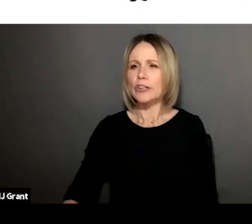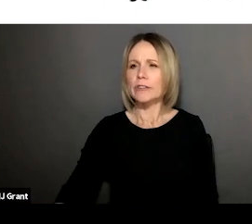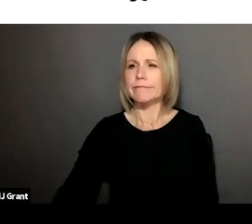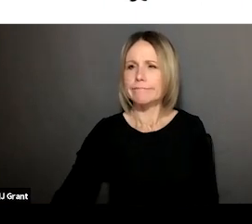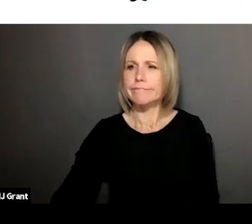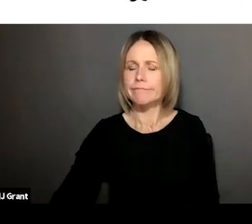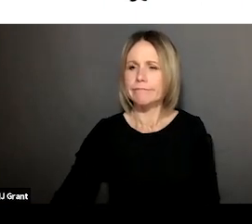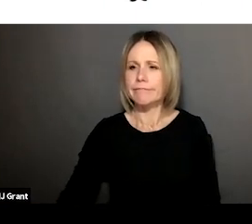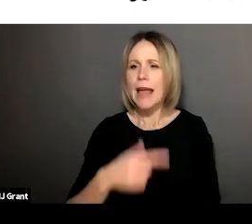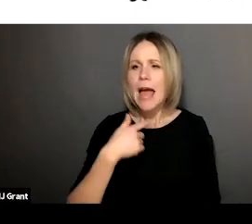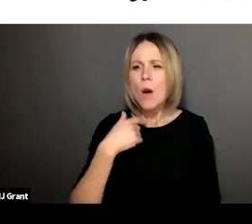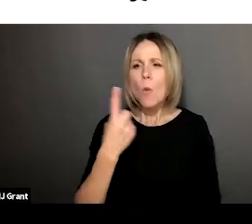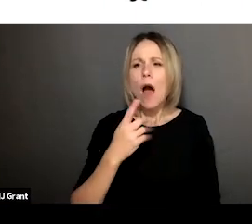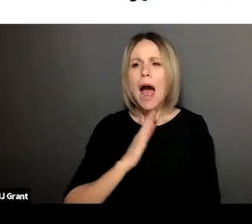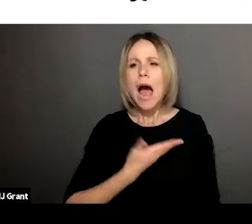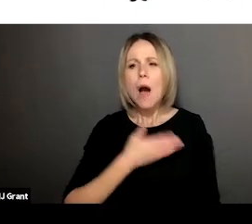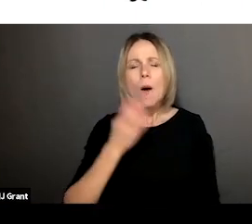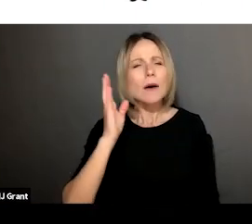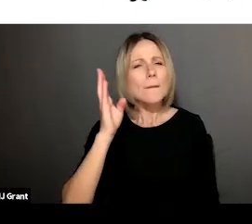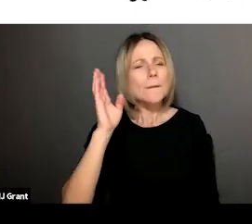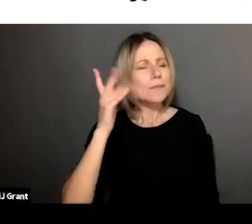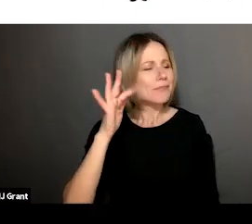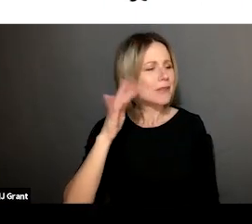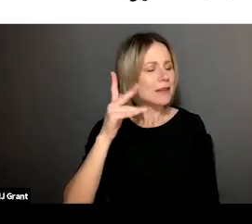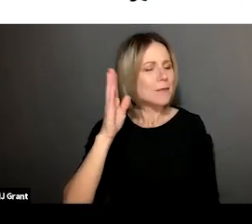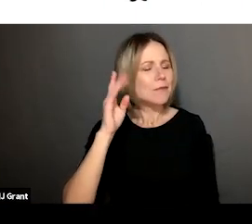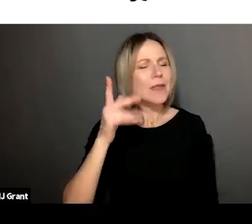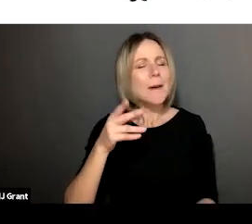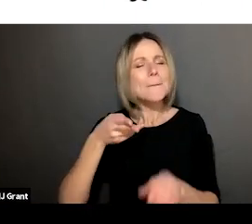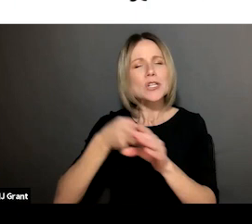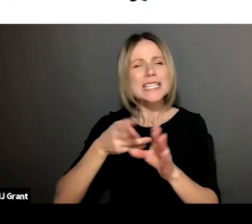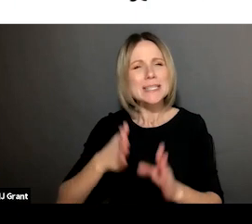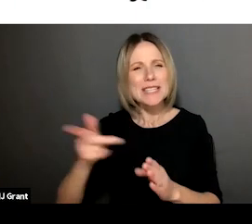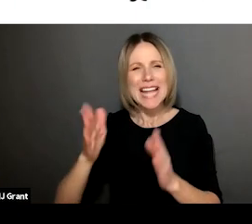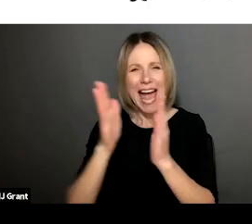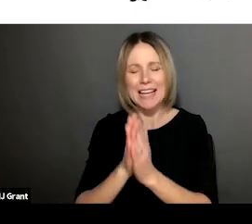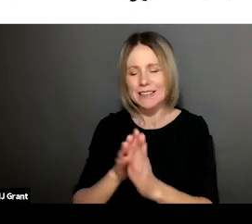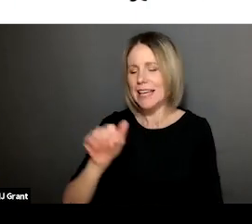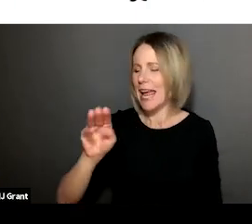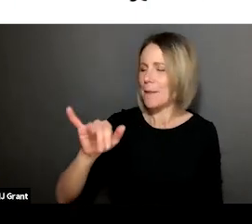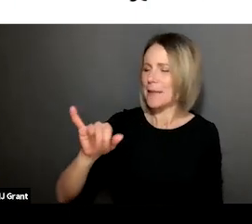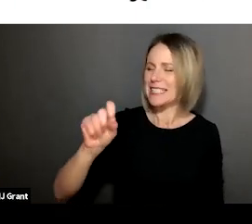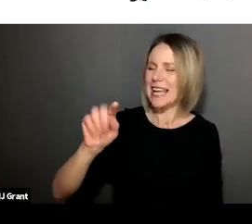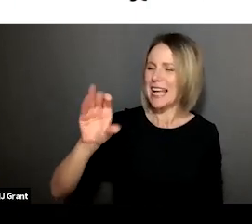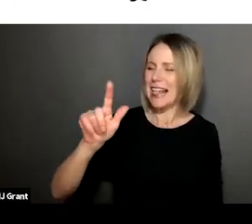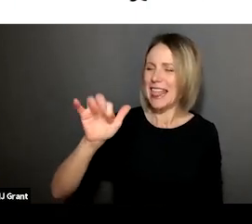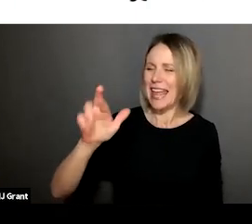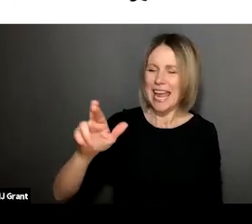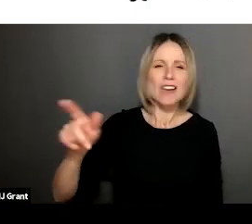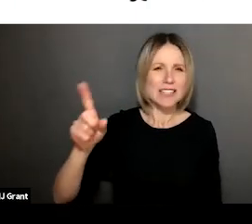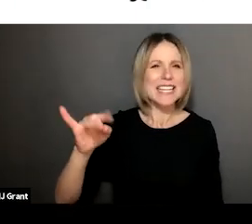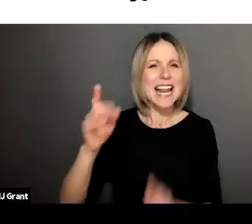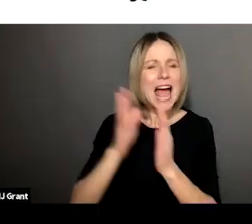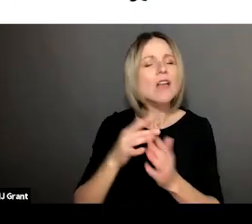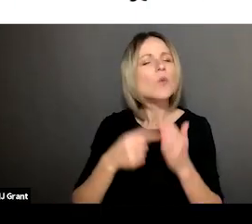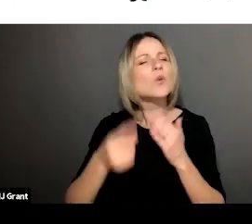thought it was a really great question. So this is from Amy Sinclair at Fork Food Lab, and she was asking about what you think about the role that food incubators